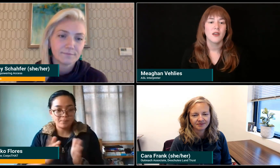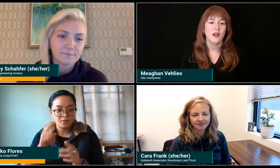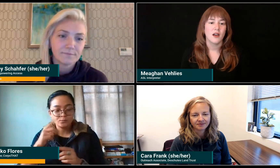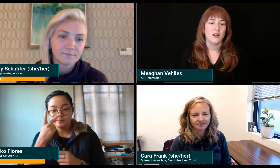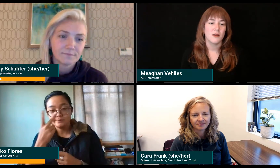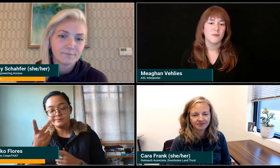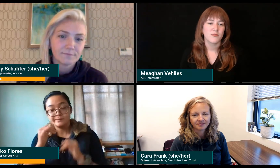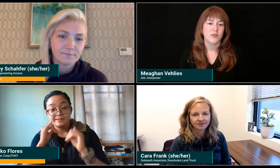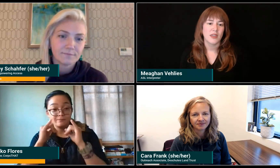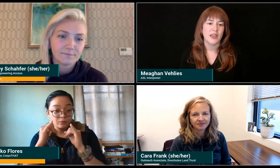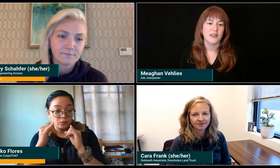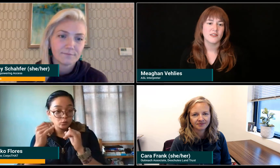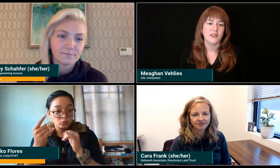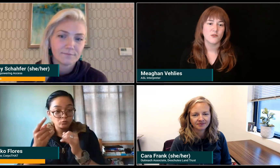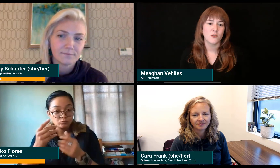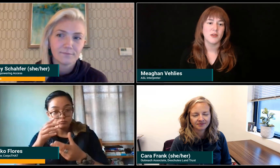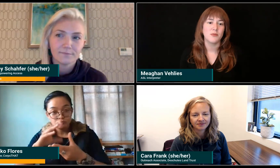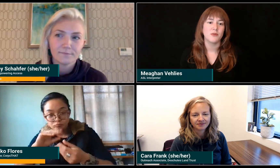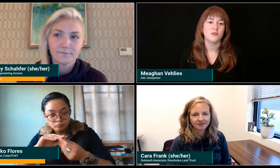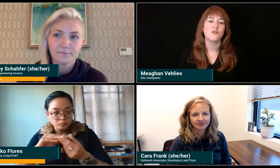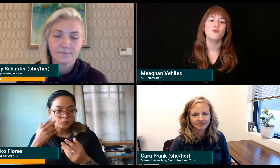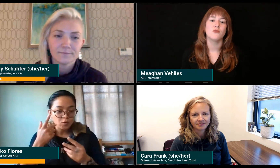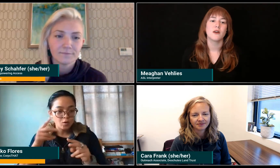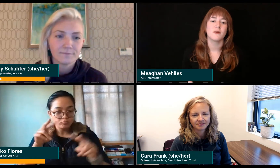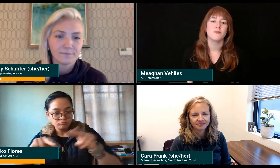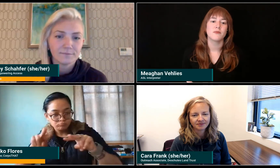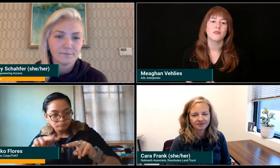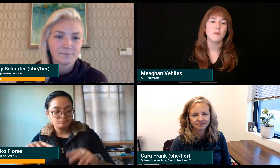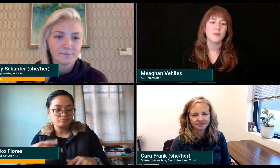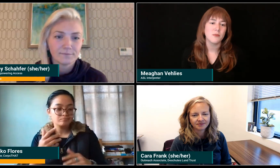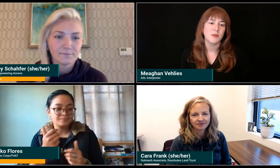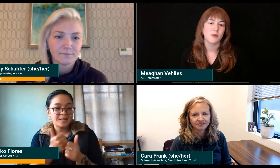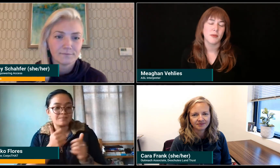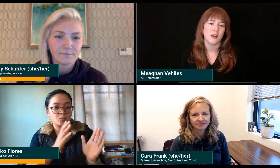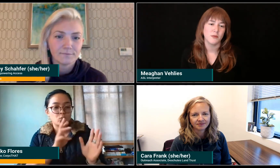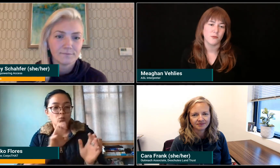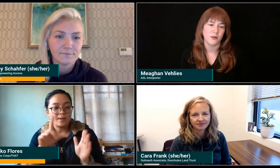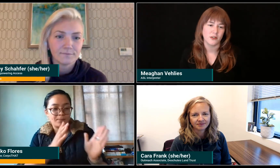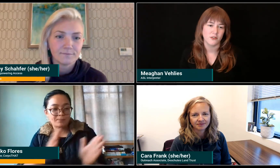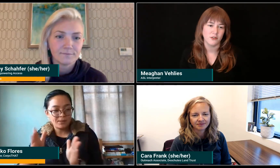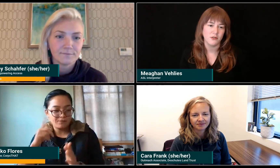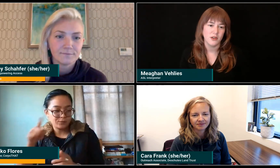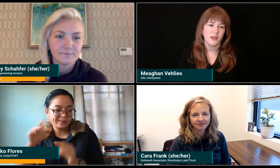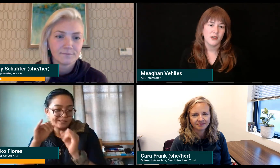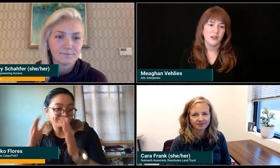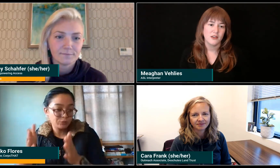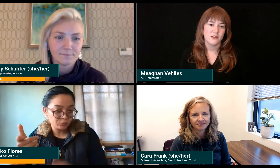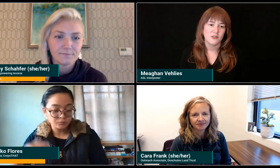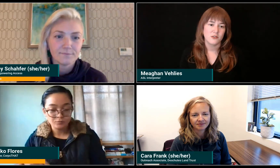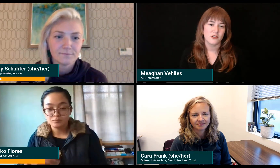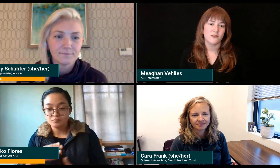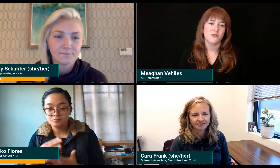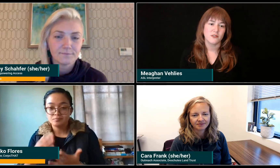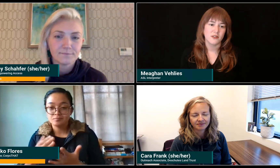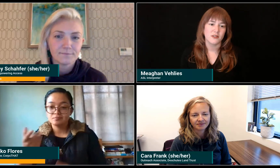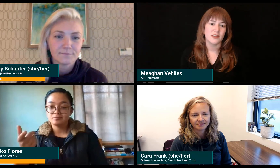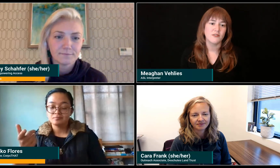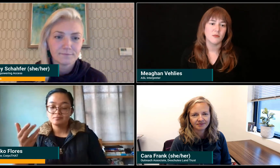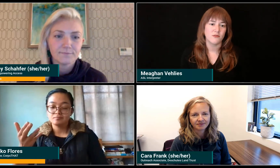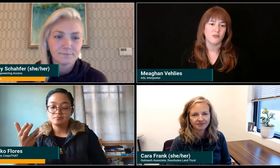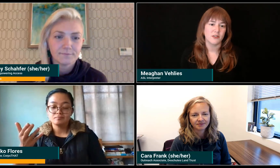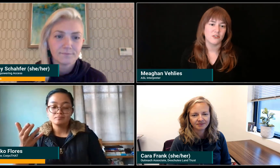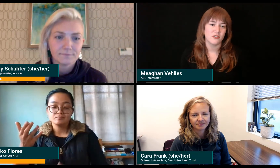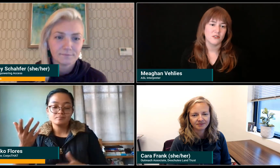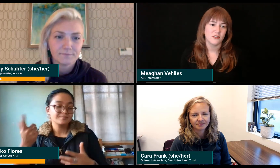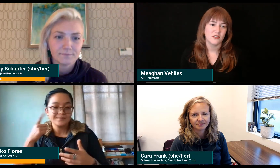them. And it's nice for people to let people be prepared before an interview, sort of give